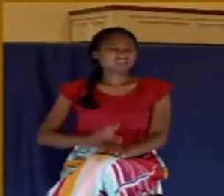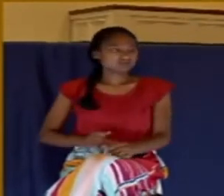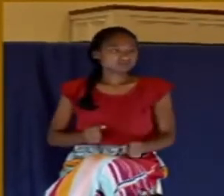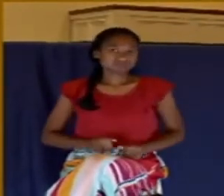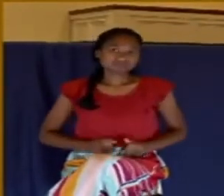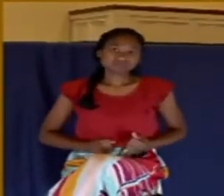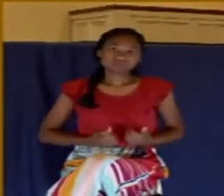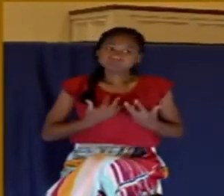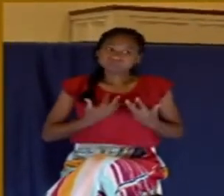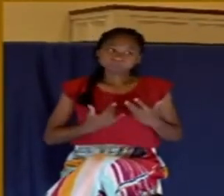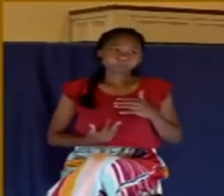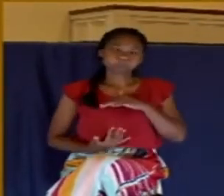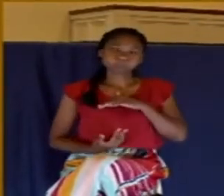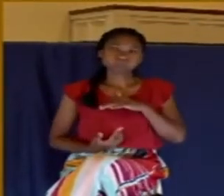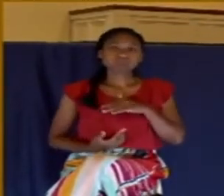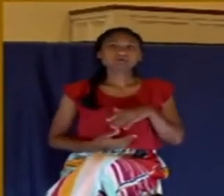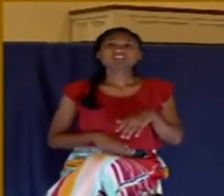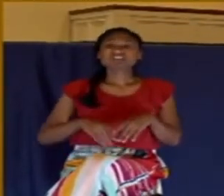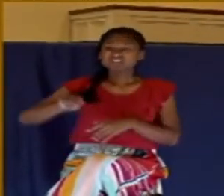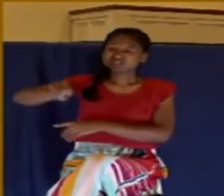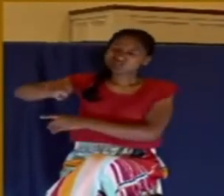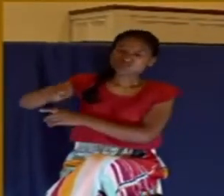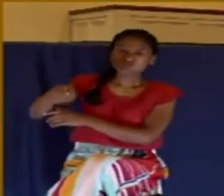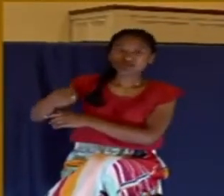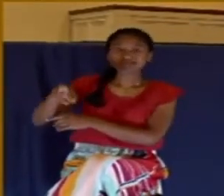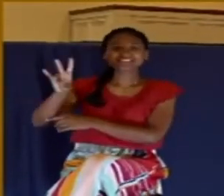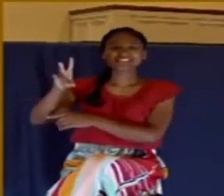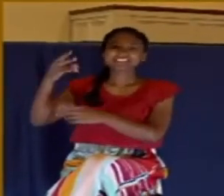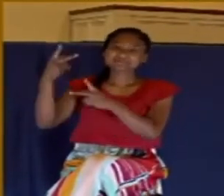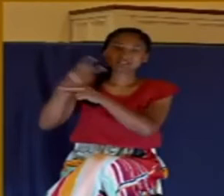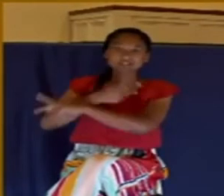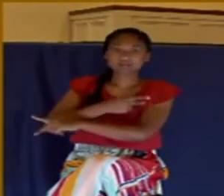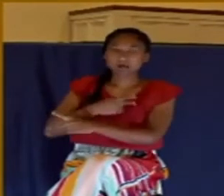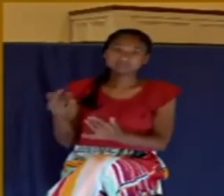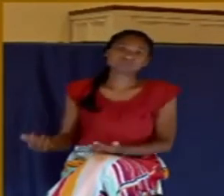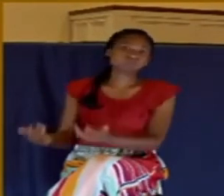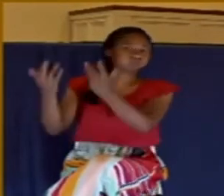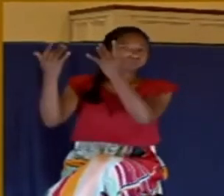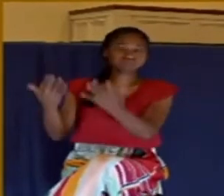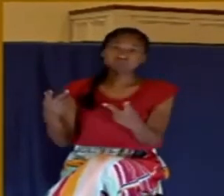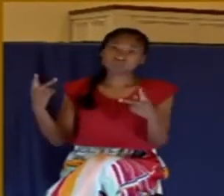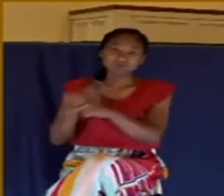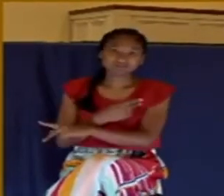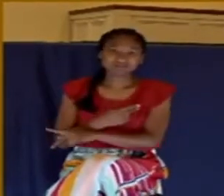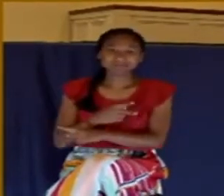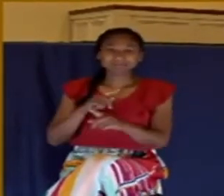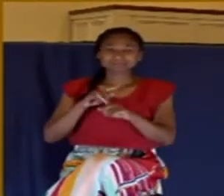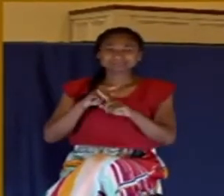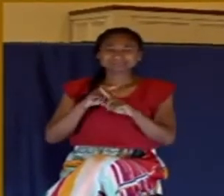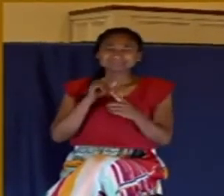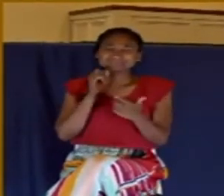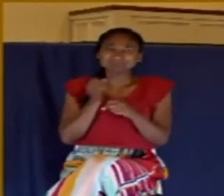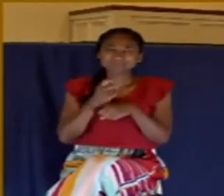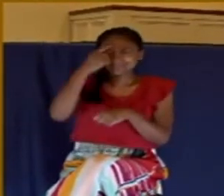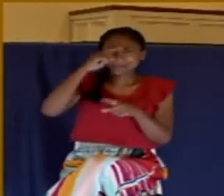mad. He turned the furnace up, the Bible says, 7 times hot, which is illogical. Of course, when you get mad, you don't think straight, right?